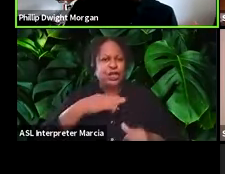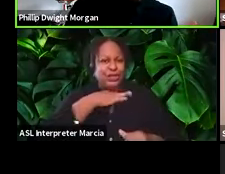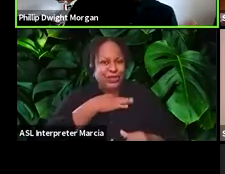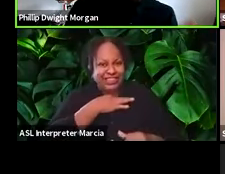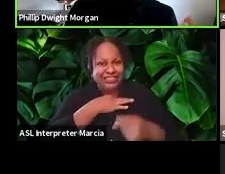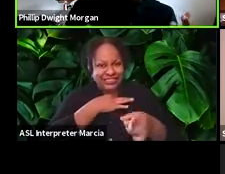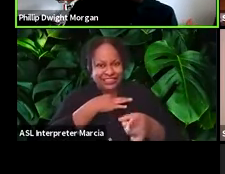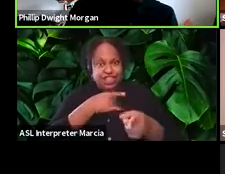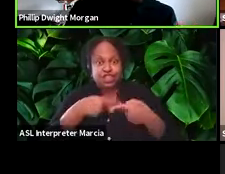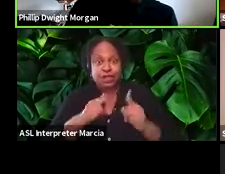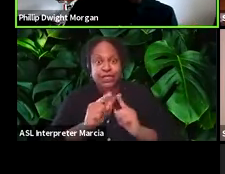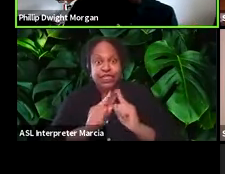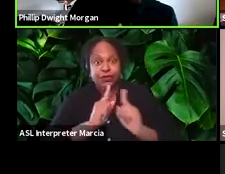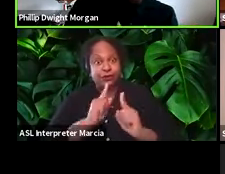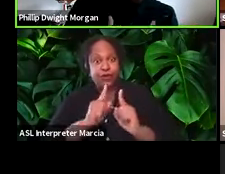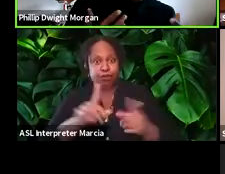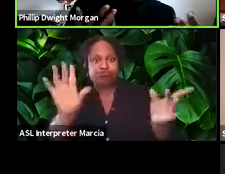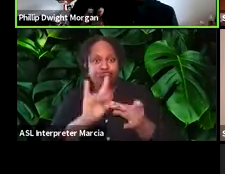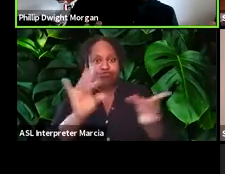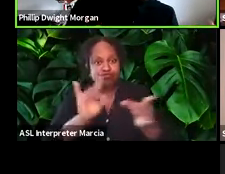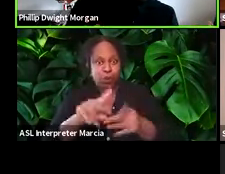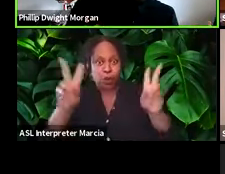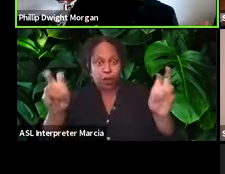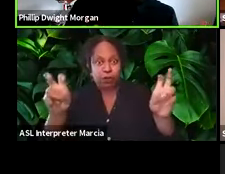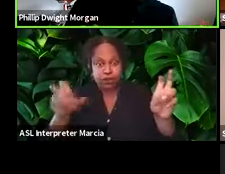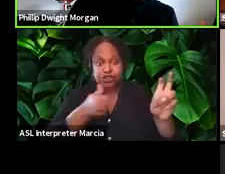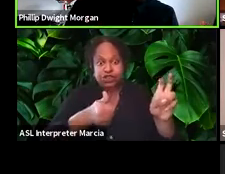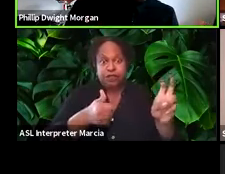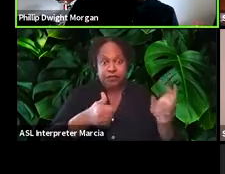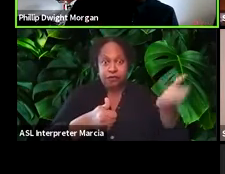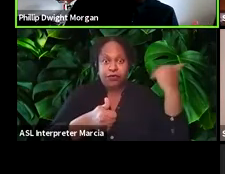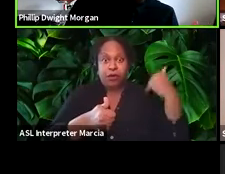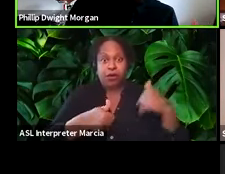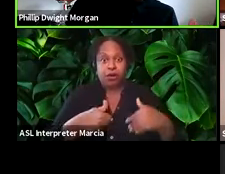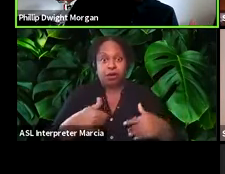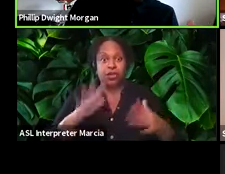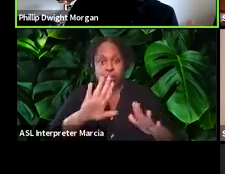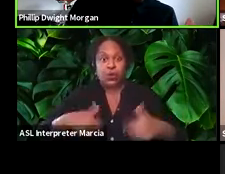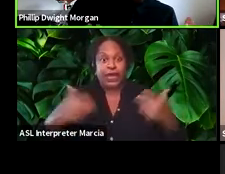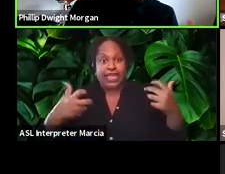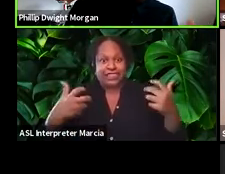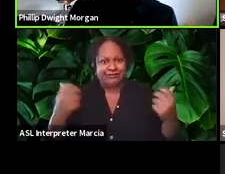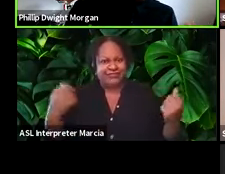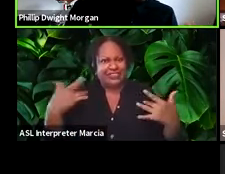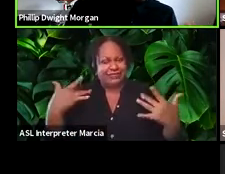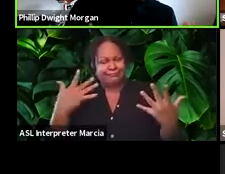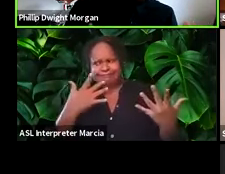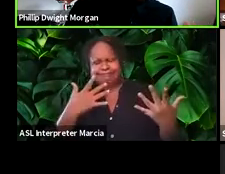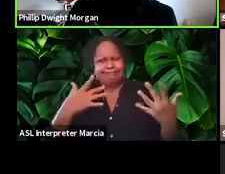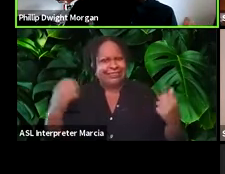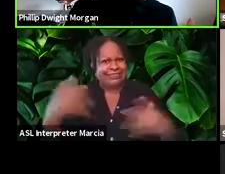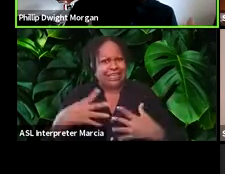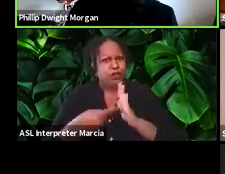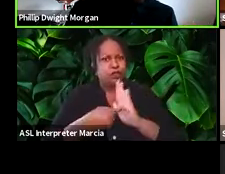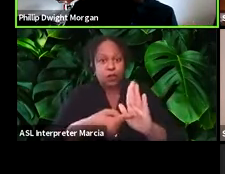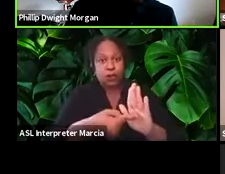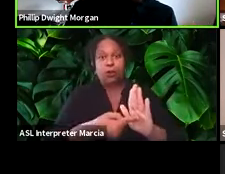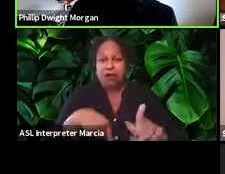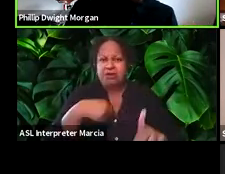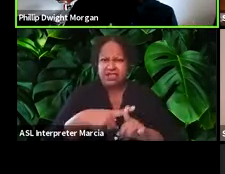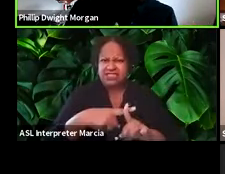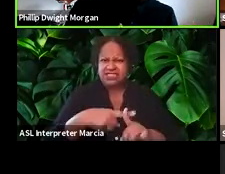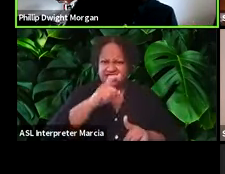of sharing your rage? And two, do we need to create more intentional spaces for Black